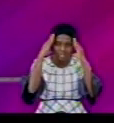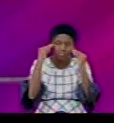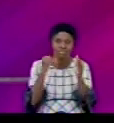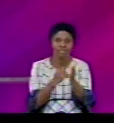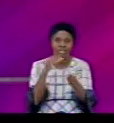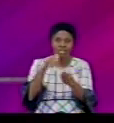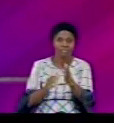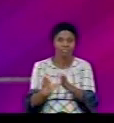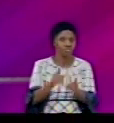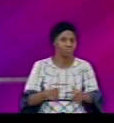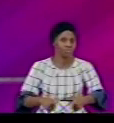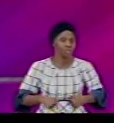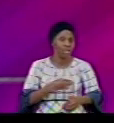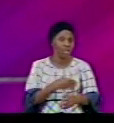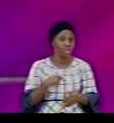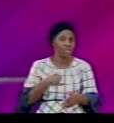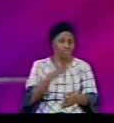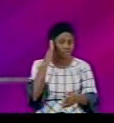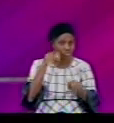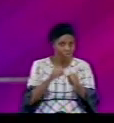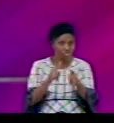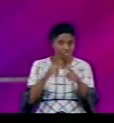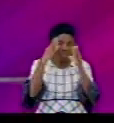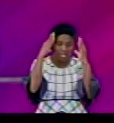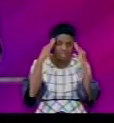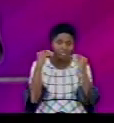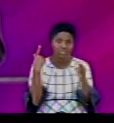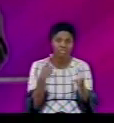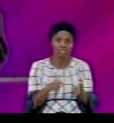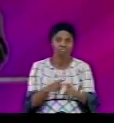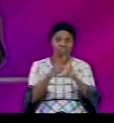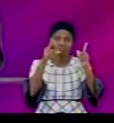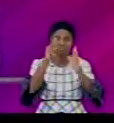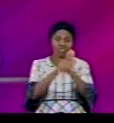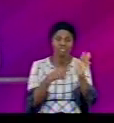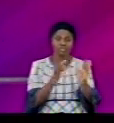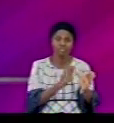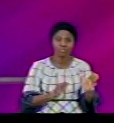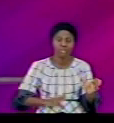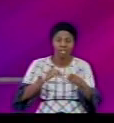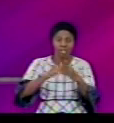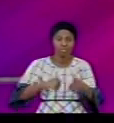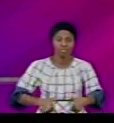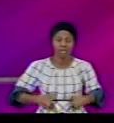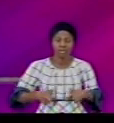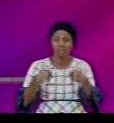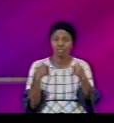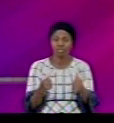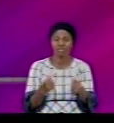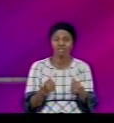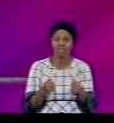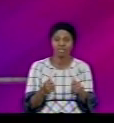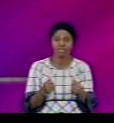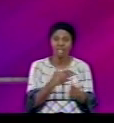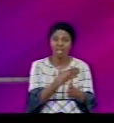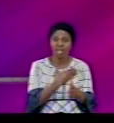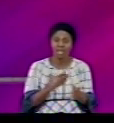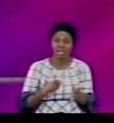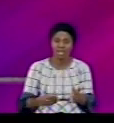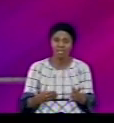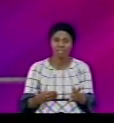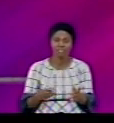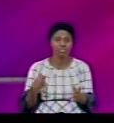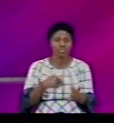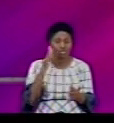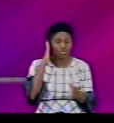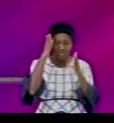continue to experience the supremacy of Christ in our lives, the superiority of Christ in our lives, and we begin to experience